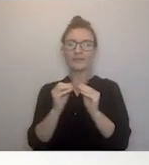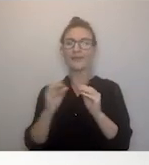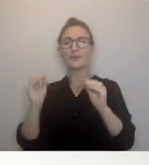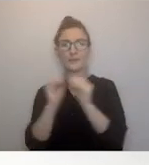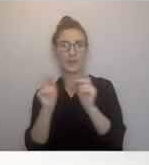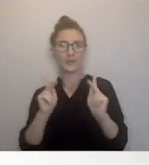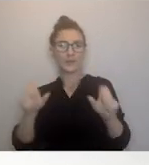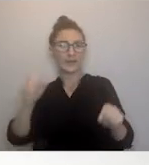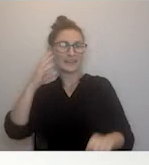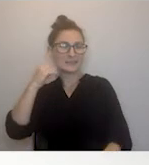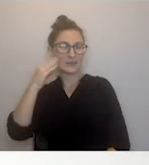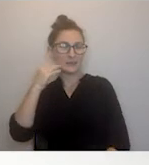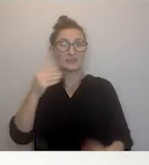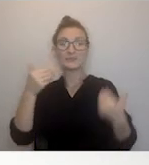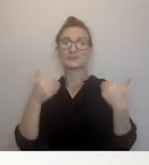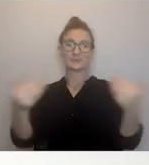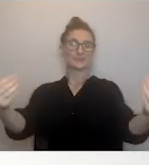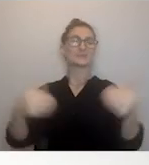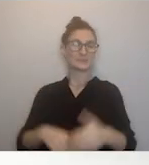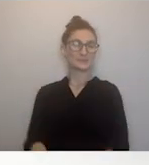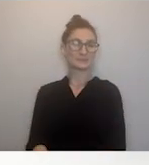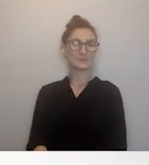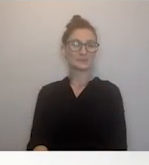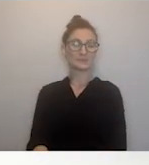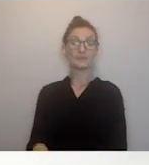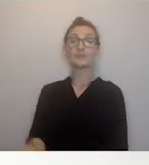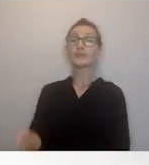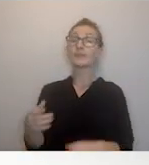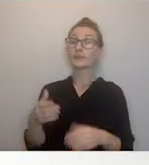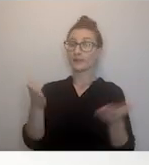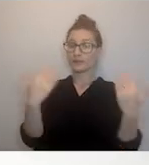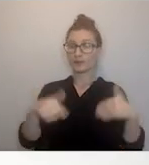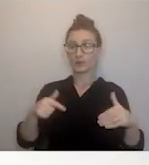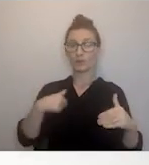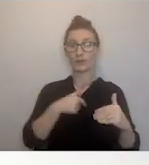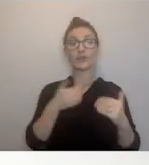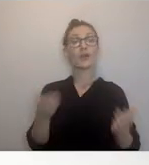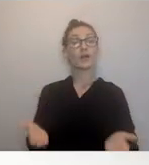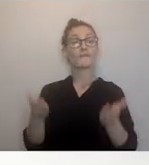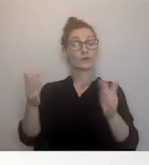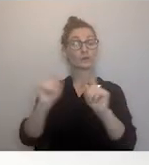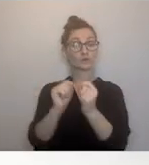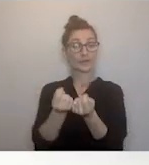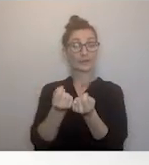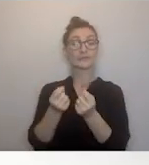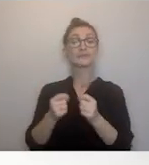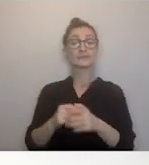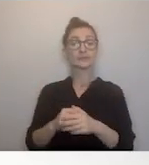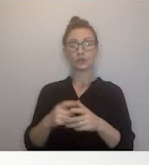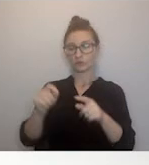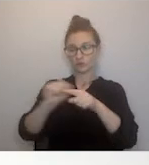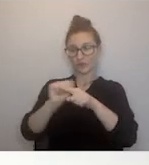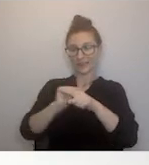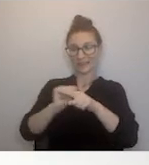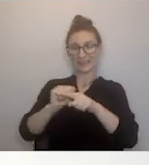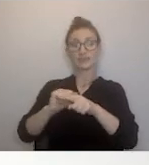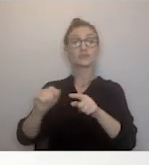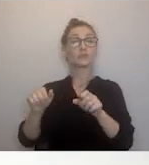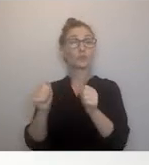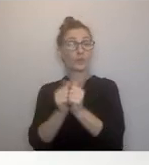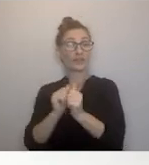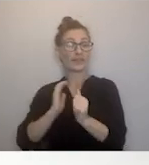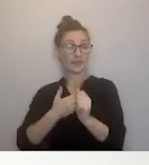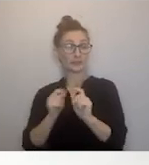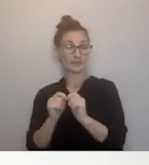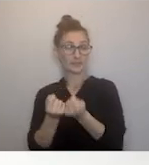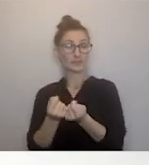of learning out there, the more people can experience and enjoy the arts. So go forth and replicate. We do trainings in-house with our team, specifically